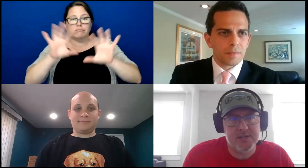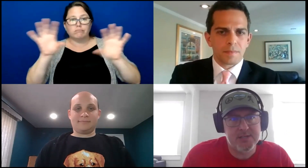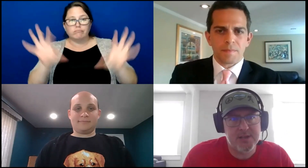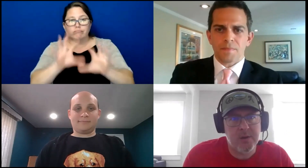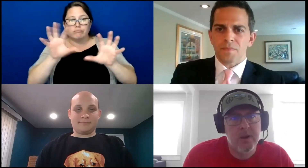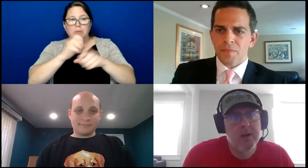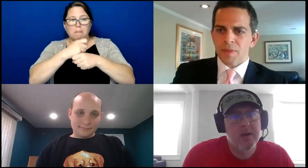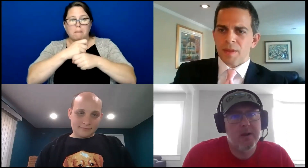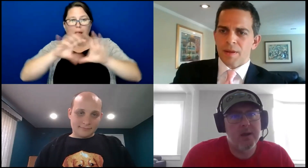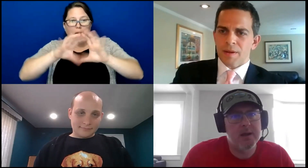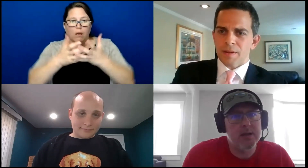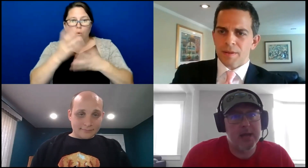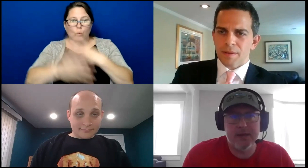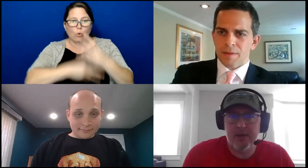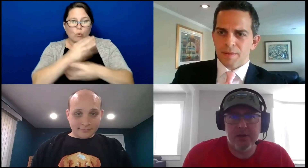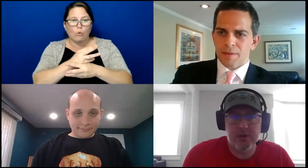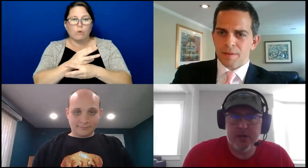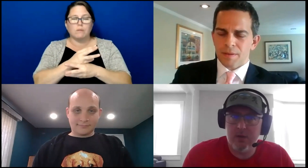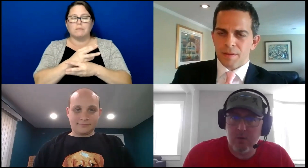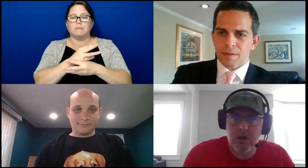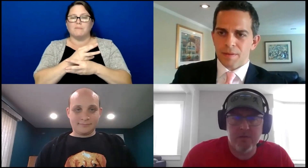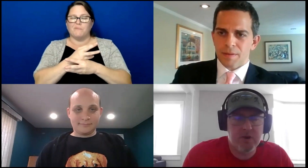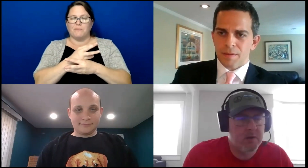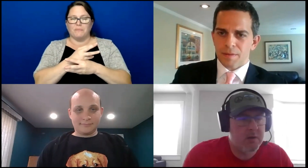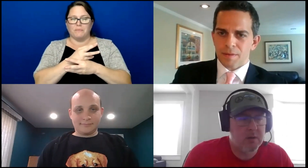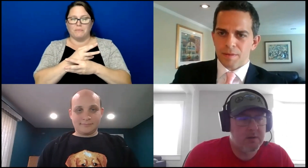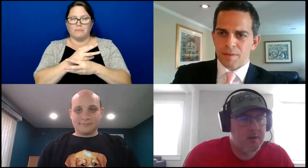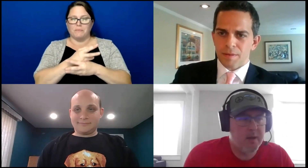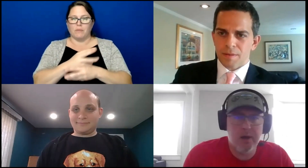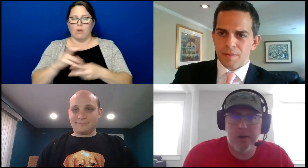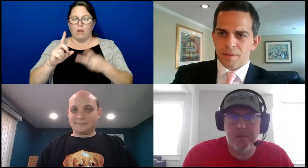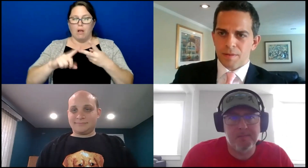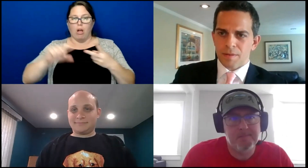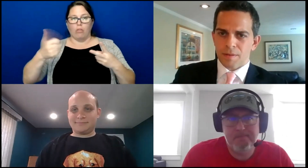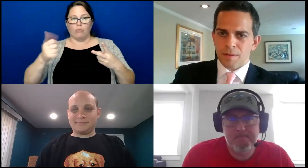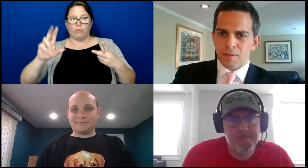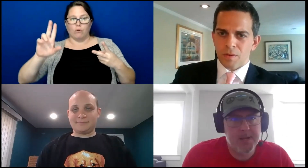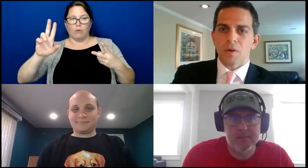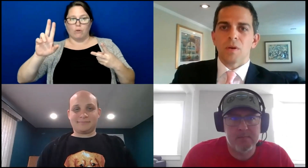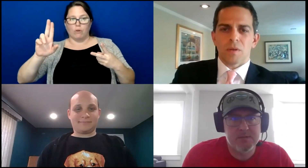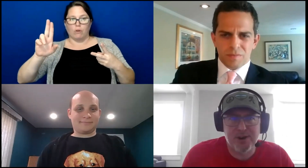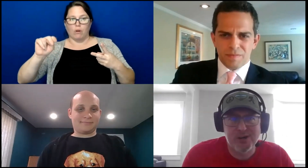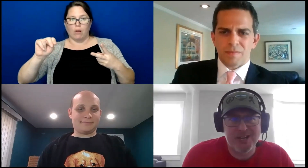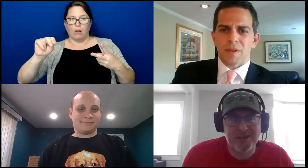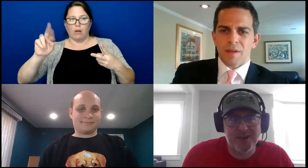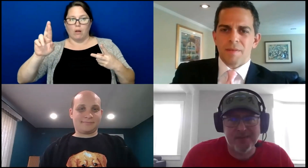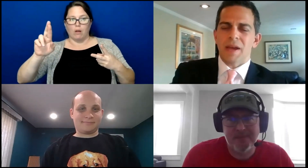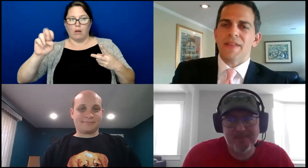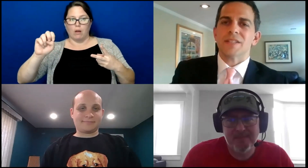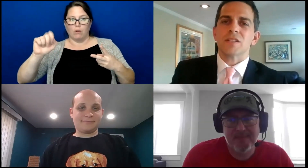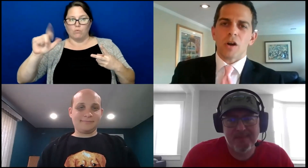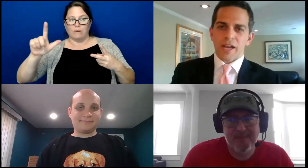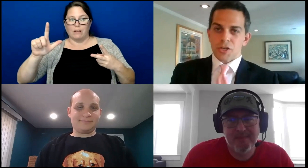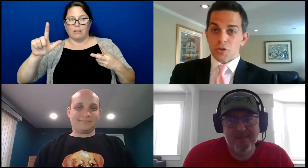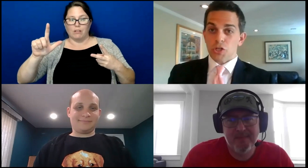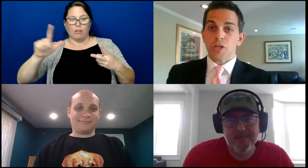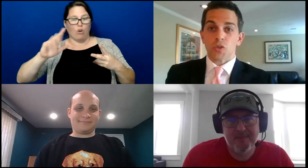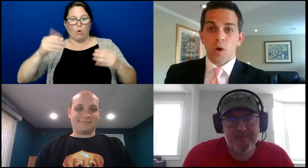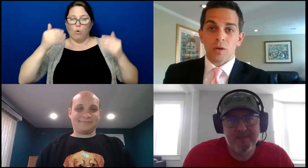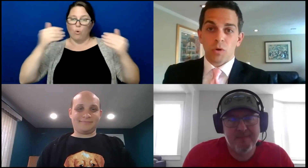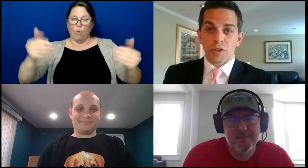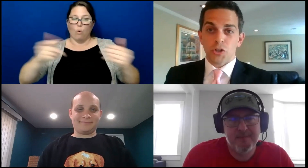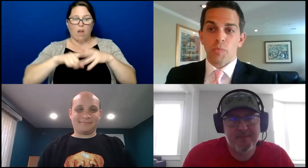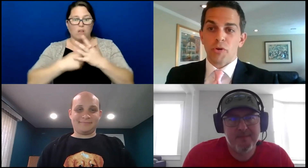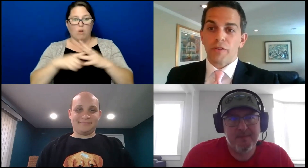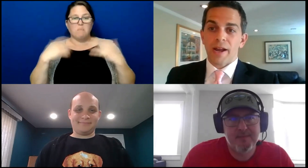it to you. So download Unity or Unreal. And start tinkering. And that's okay. So